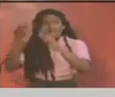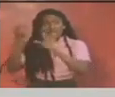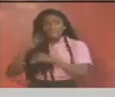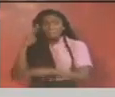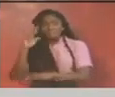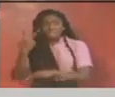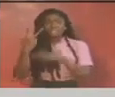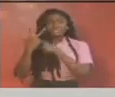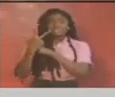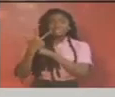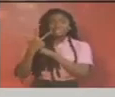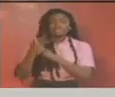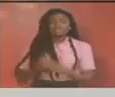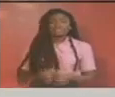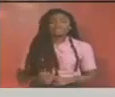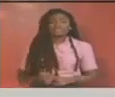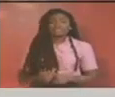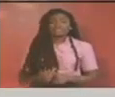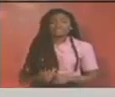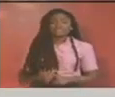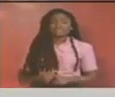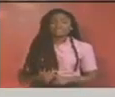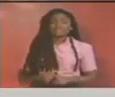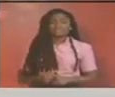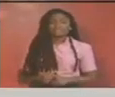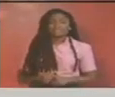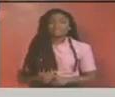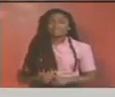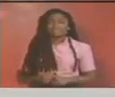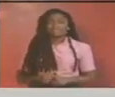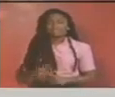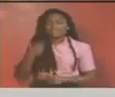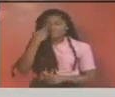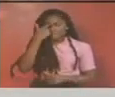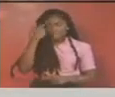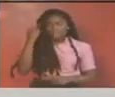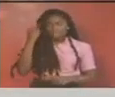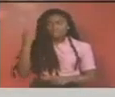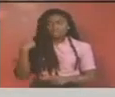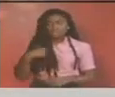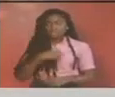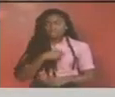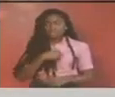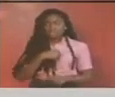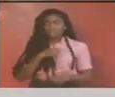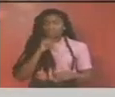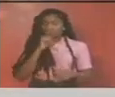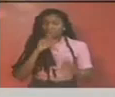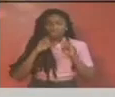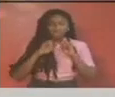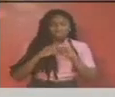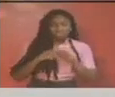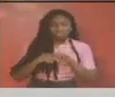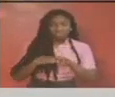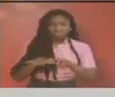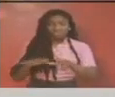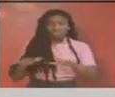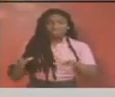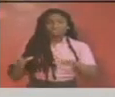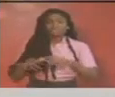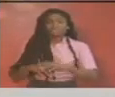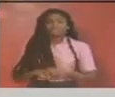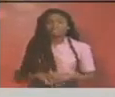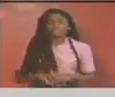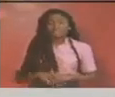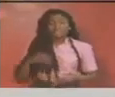At the end of the day, demarcating, because we had maintained community spread after we had gone into phase 2. If you take your